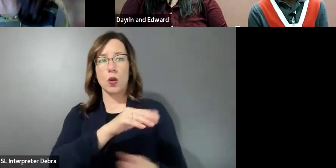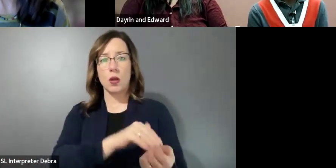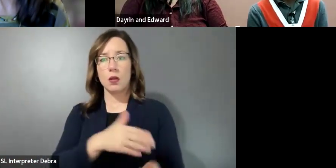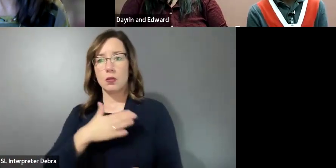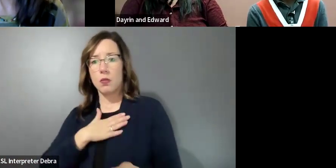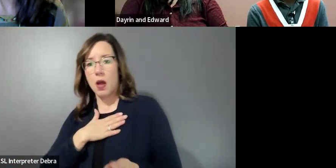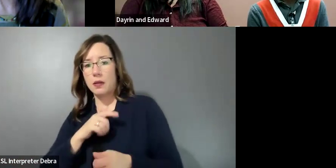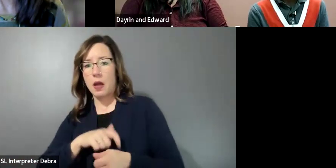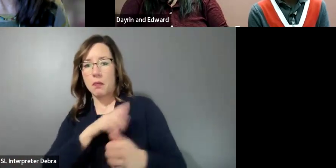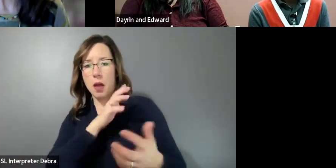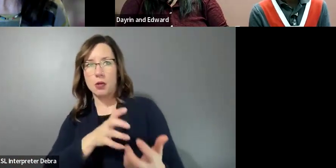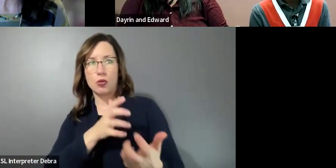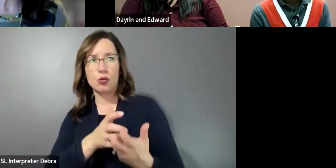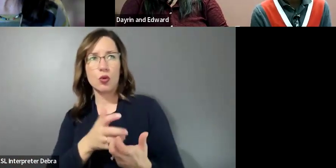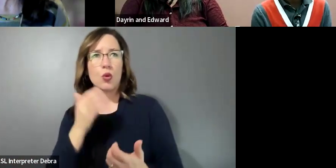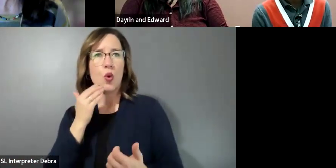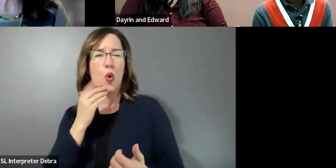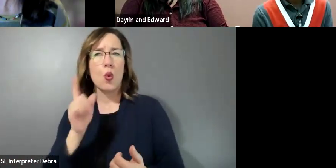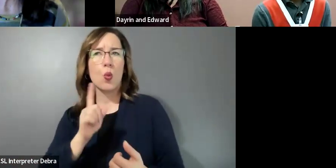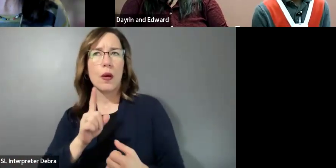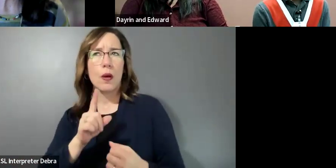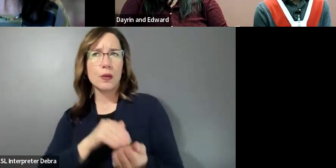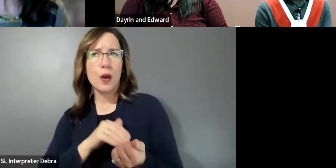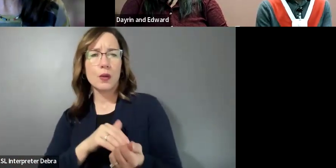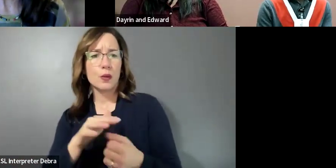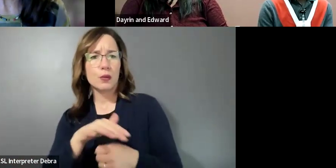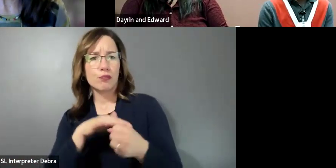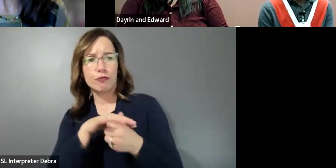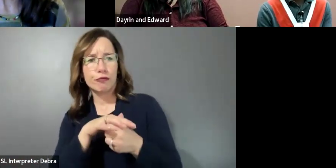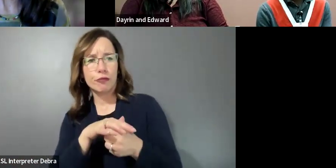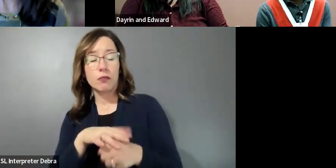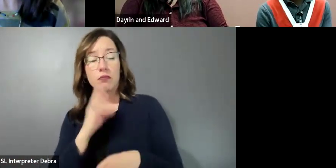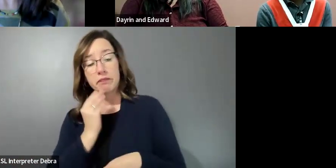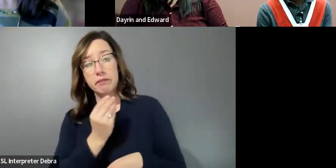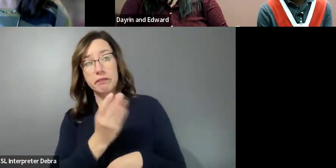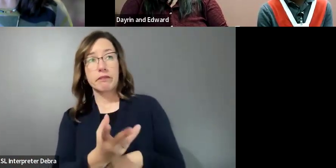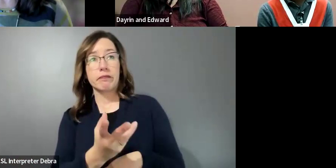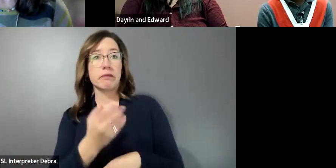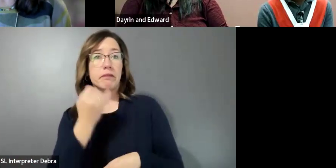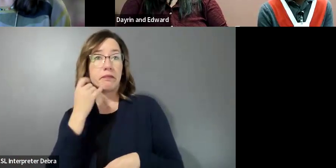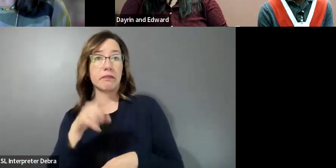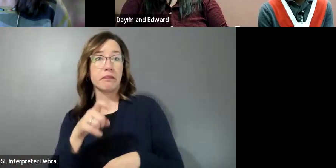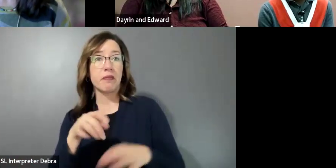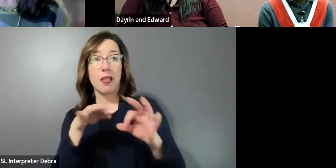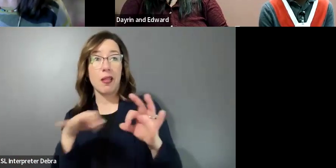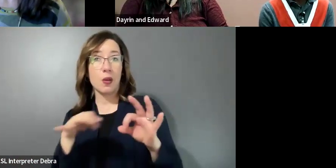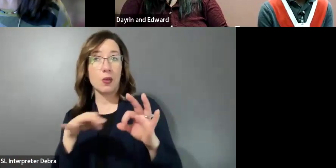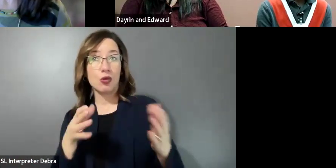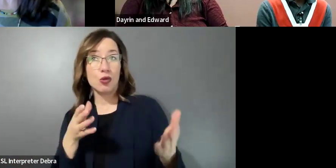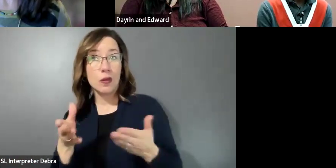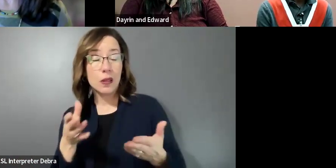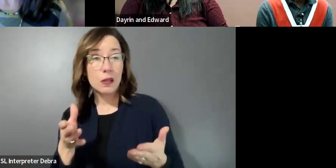doctor. Know where your doctor is located. Let your doctor know if you need language